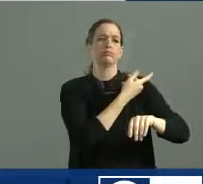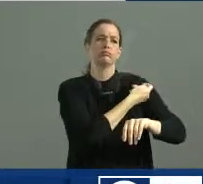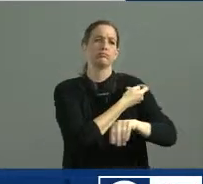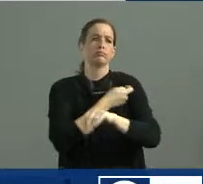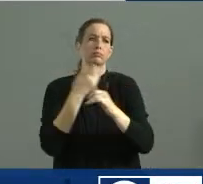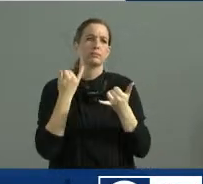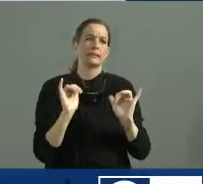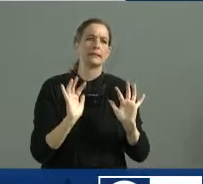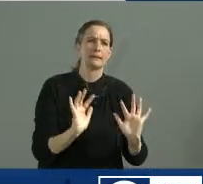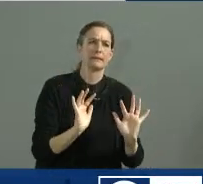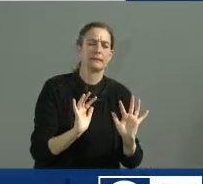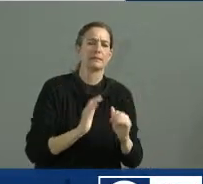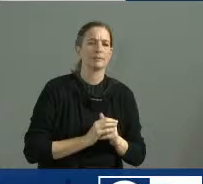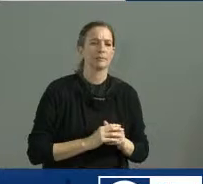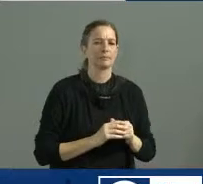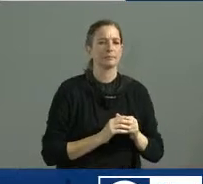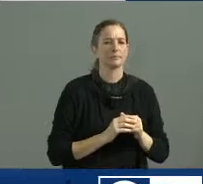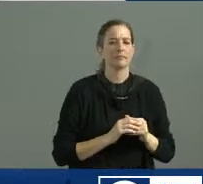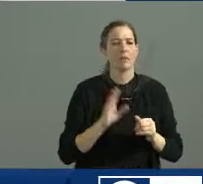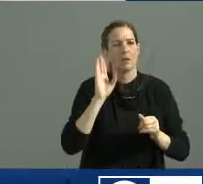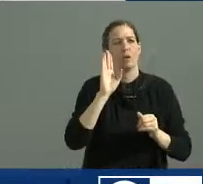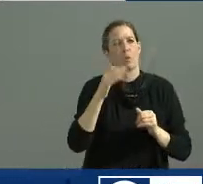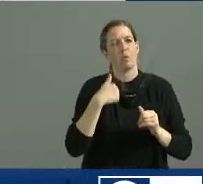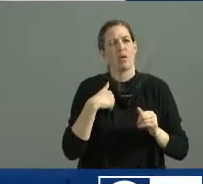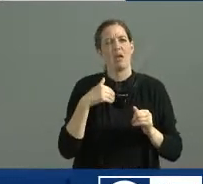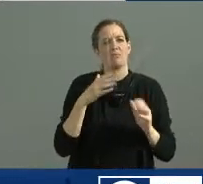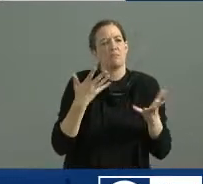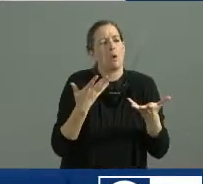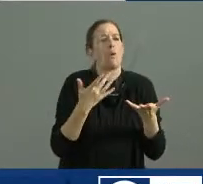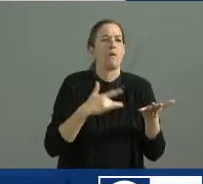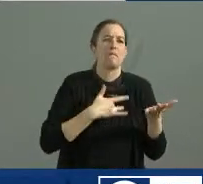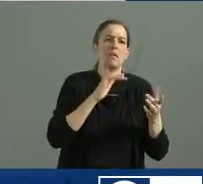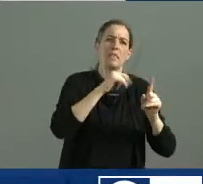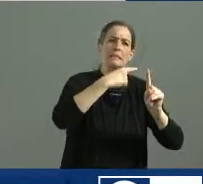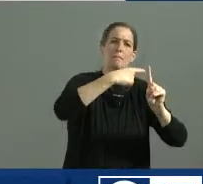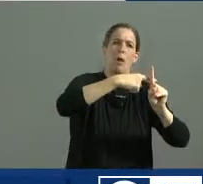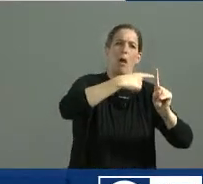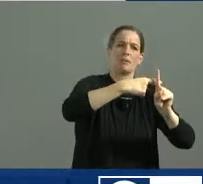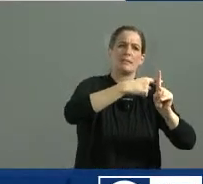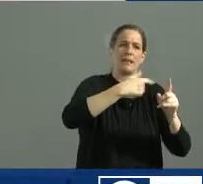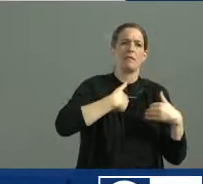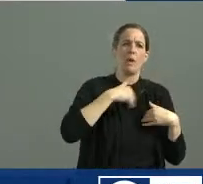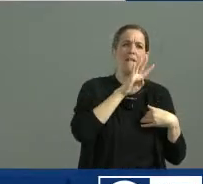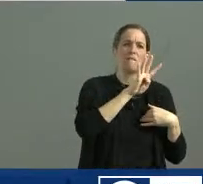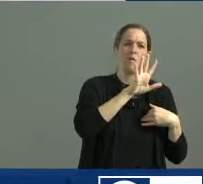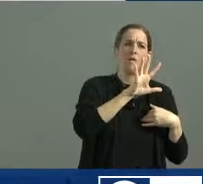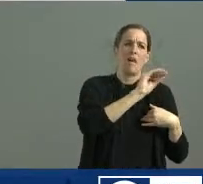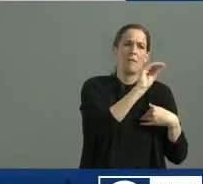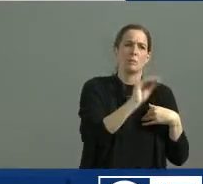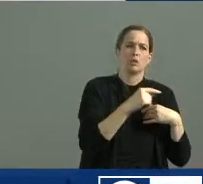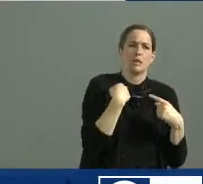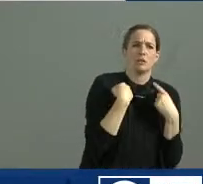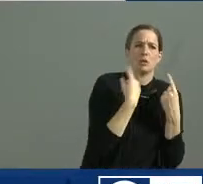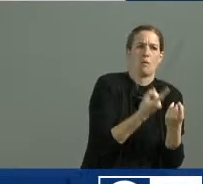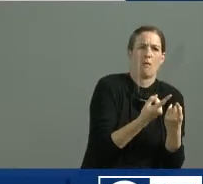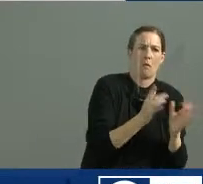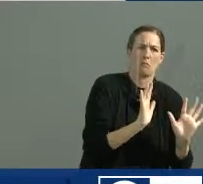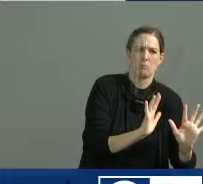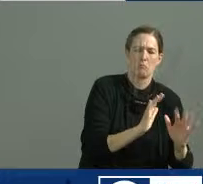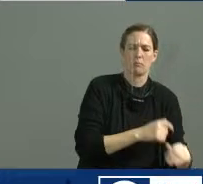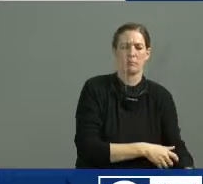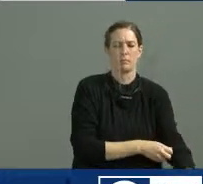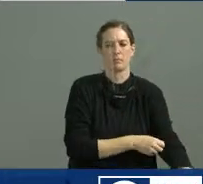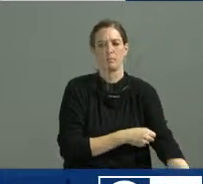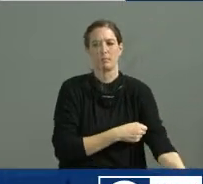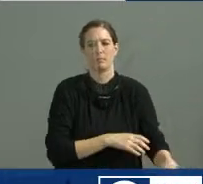that specific population vaccinated. The other thing that will increase that as well is, you know, we've hit 80 out of